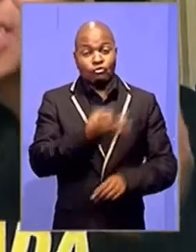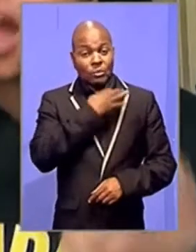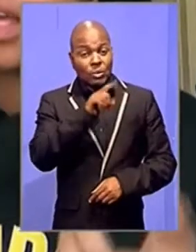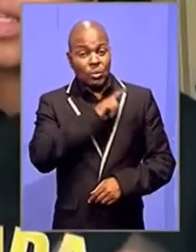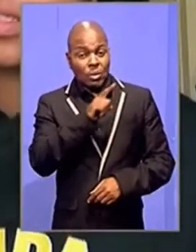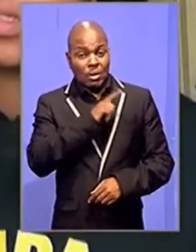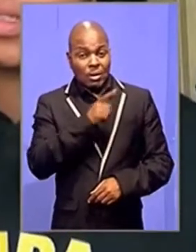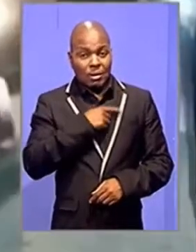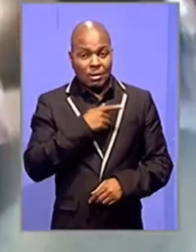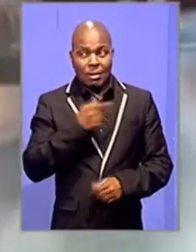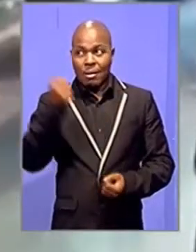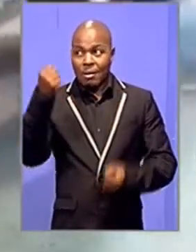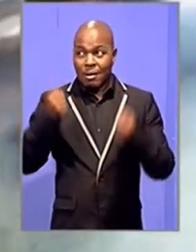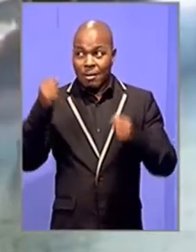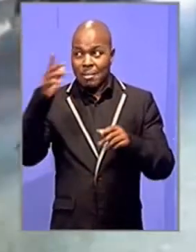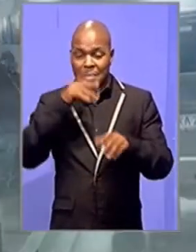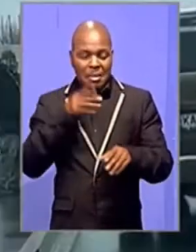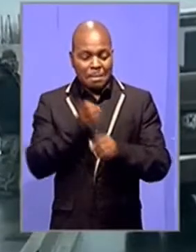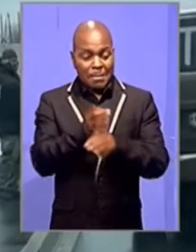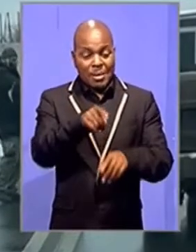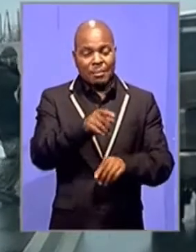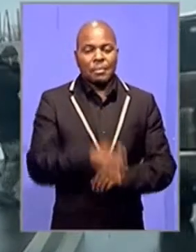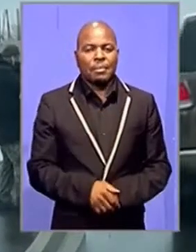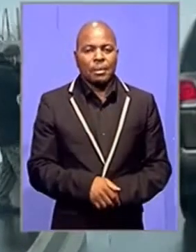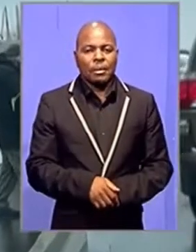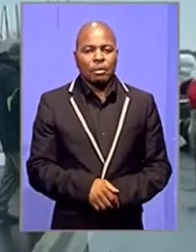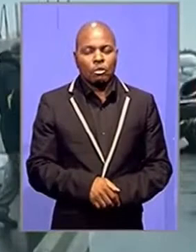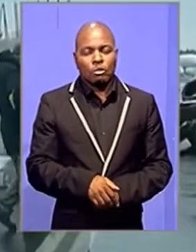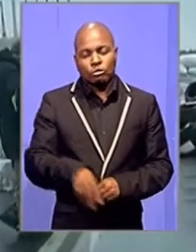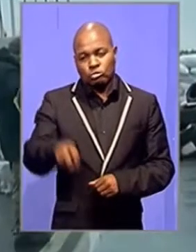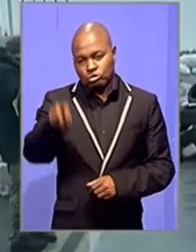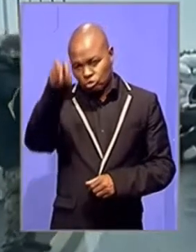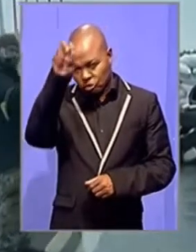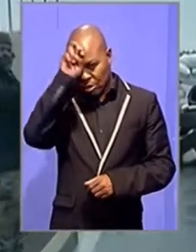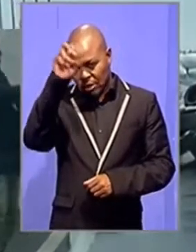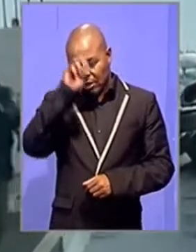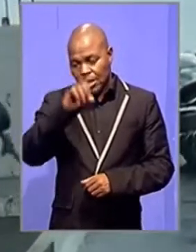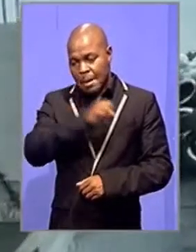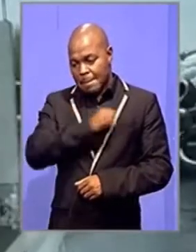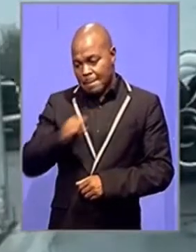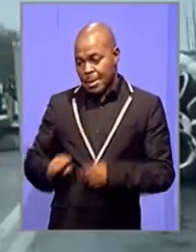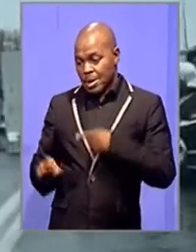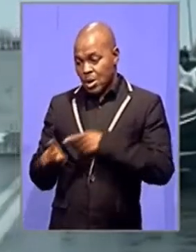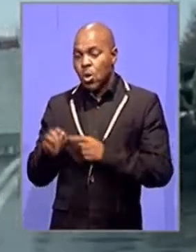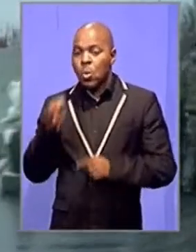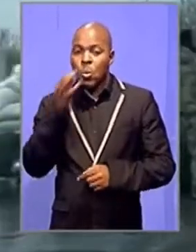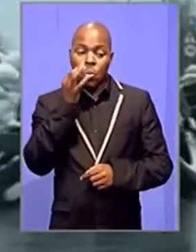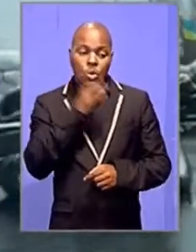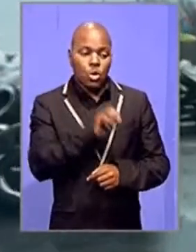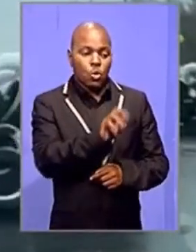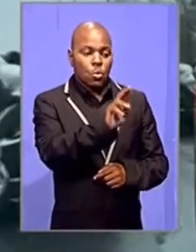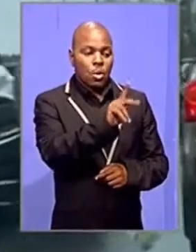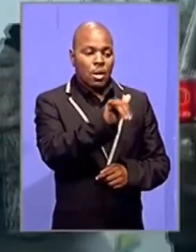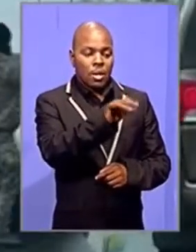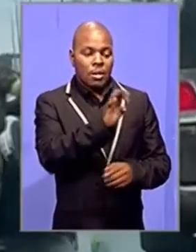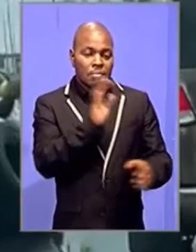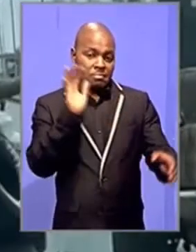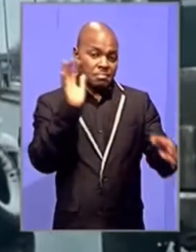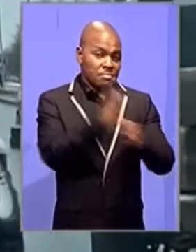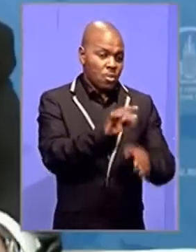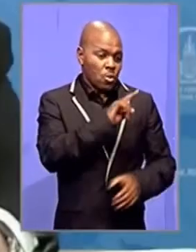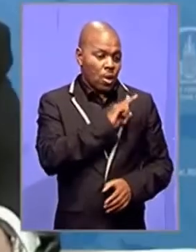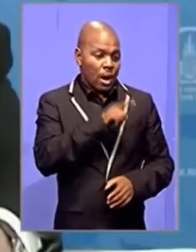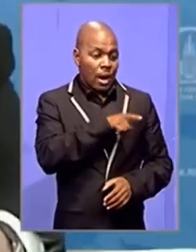risky. are a target. Very, very risky. Lenqosa la Russia le re Ukraine e hlasetswe ho thibela ditshoso tsa